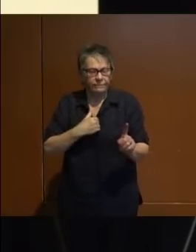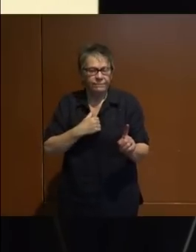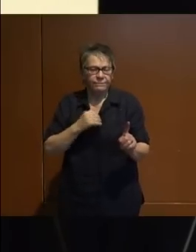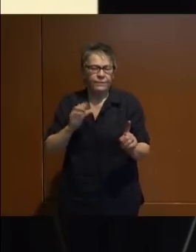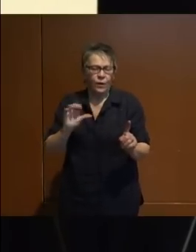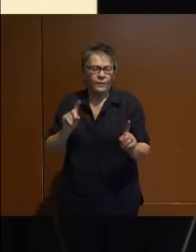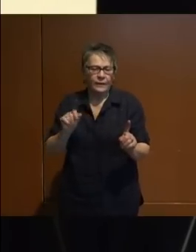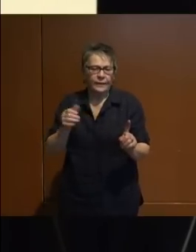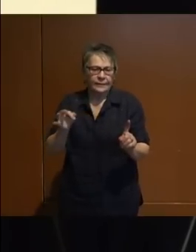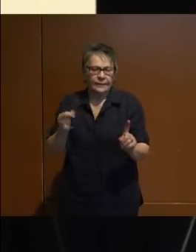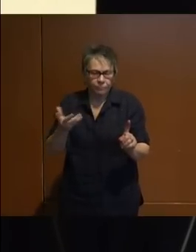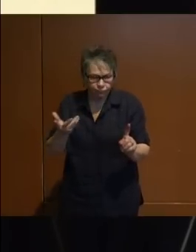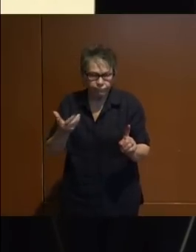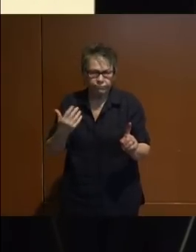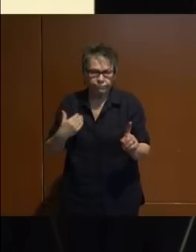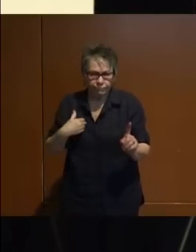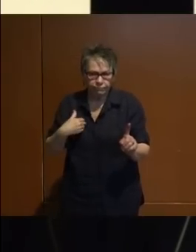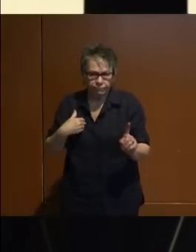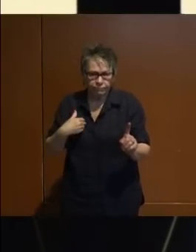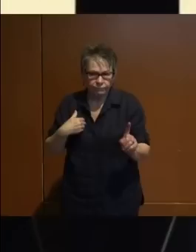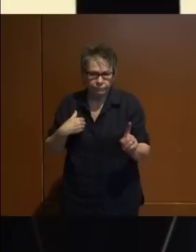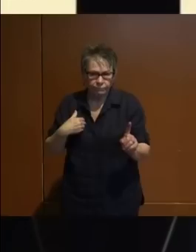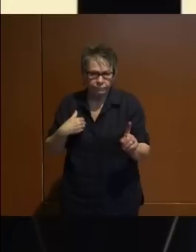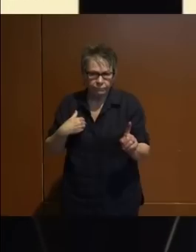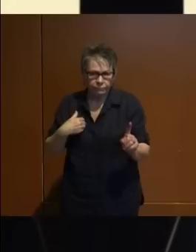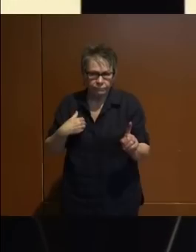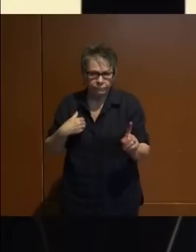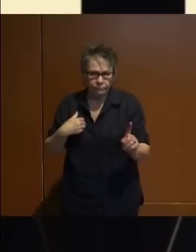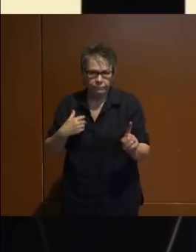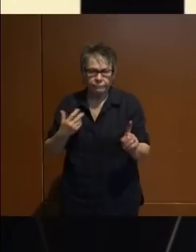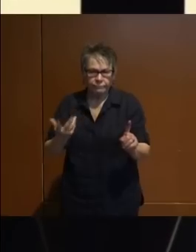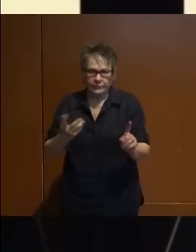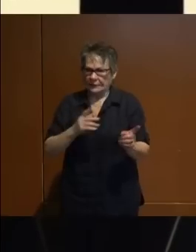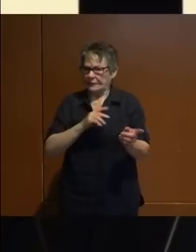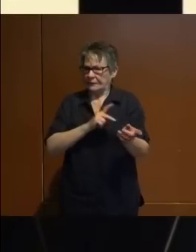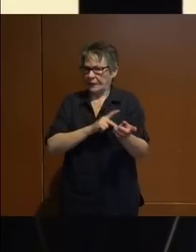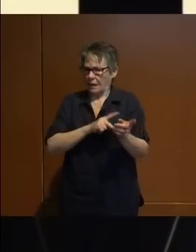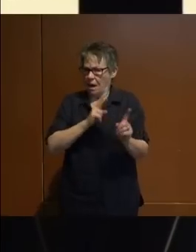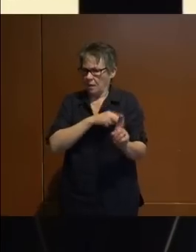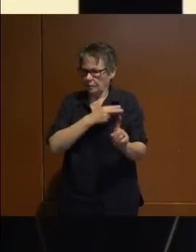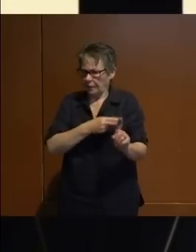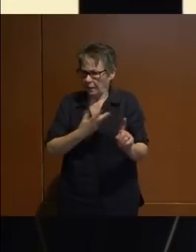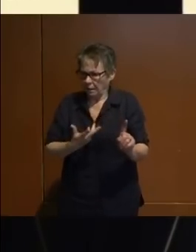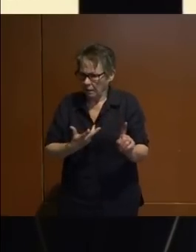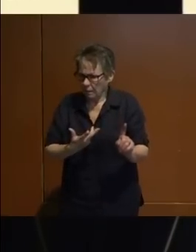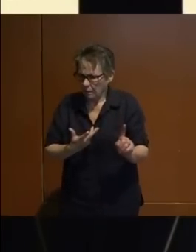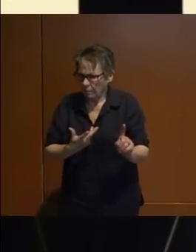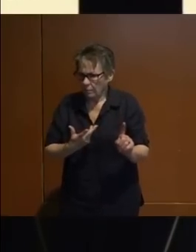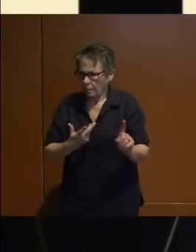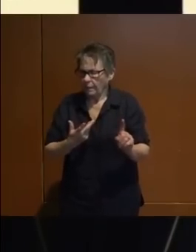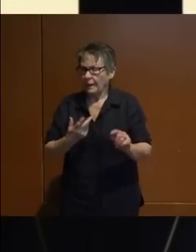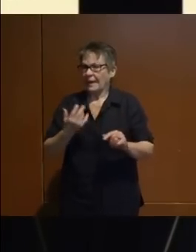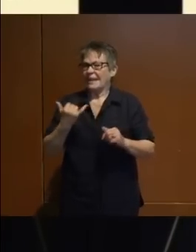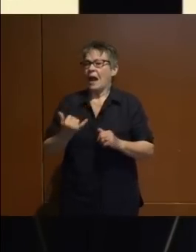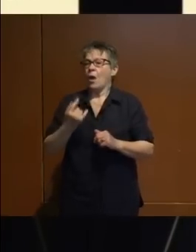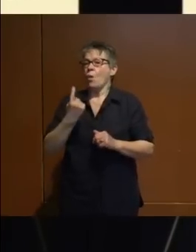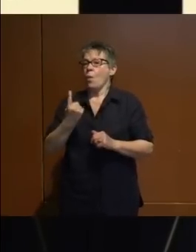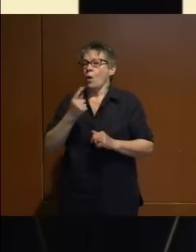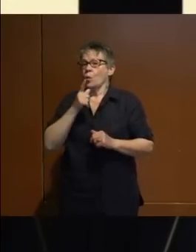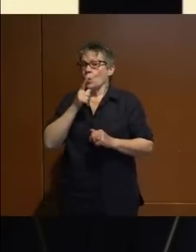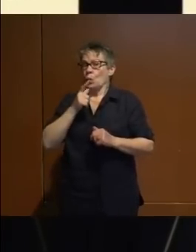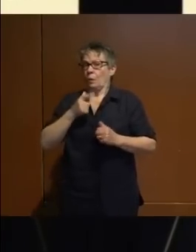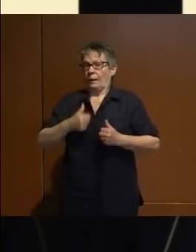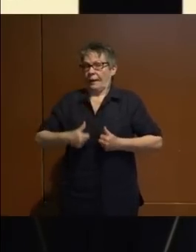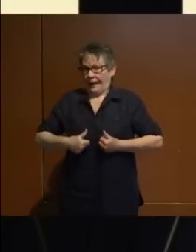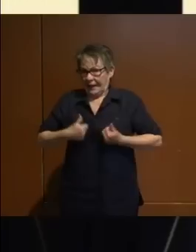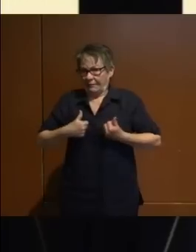that tested positive for COVID-19, and we now have one resident in a psychiatric facility testing